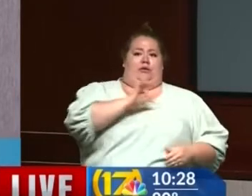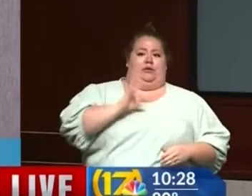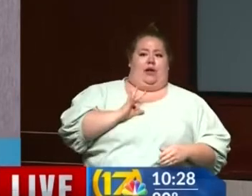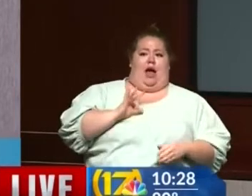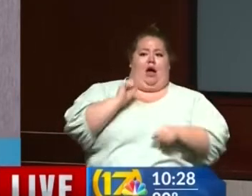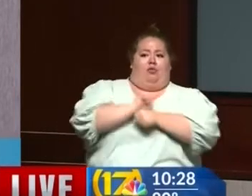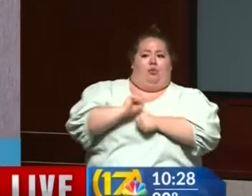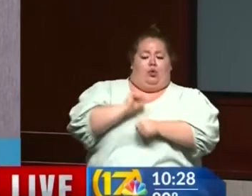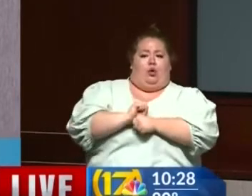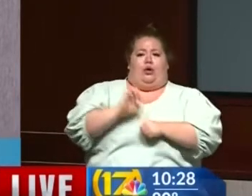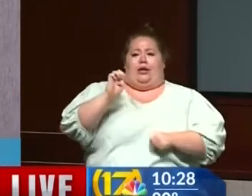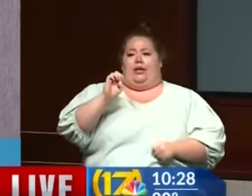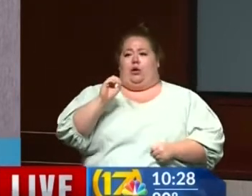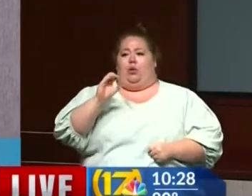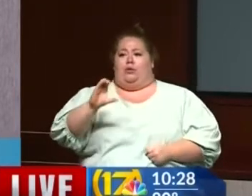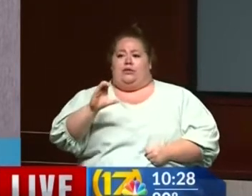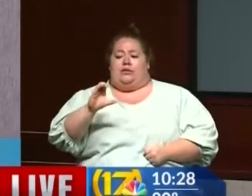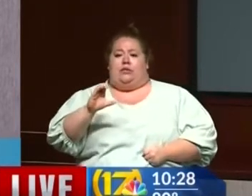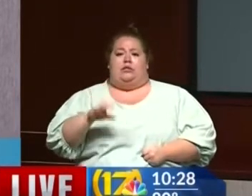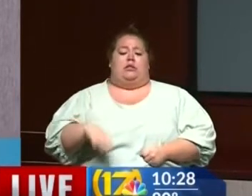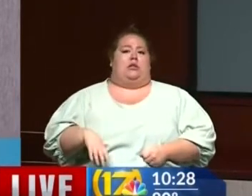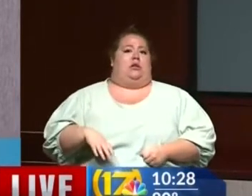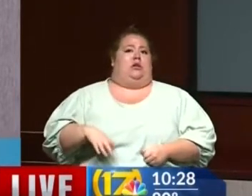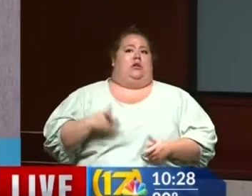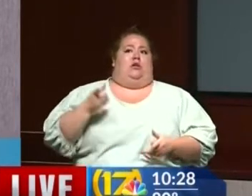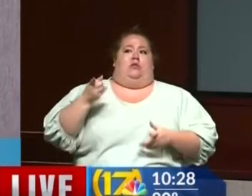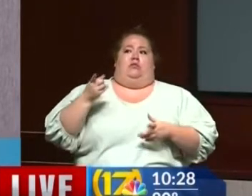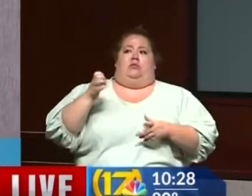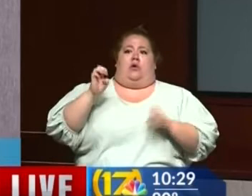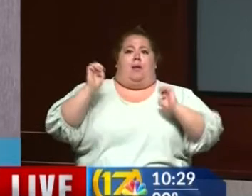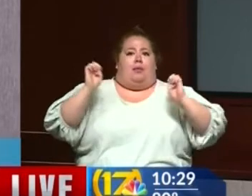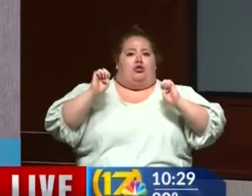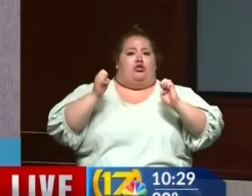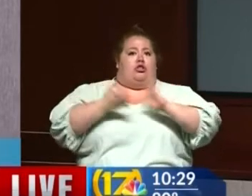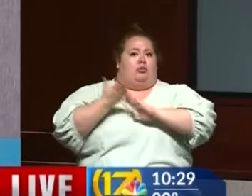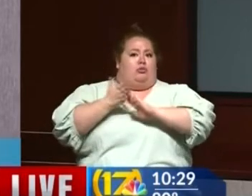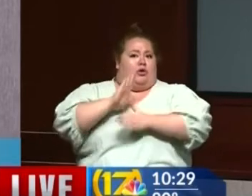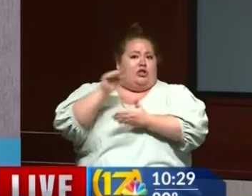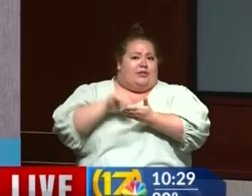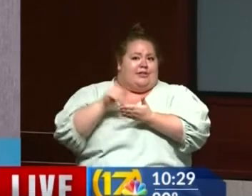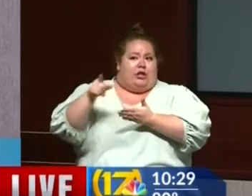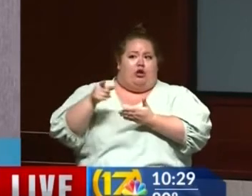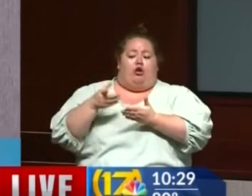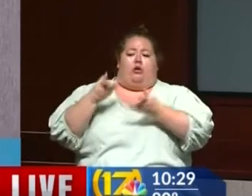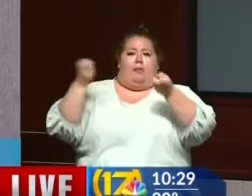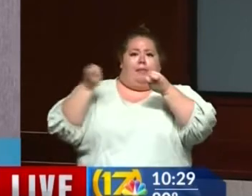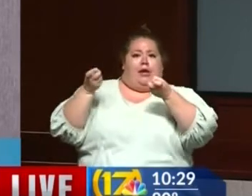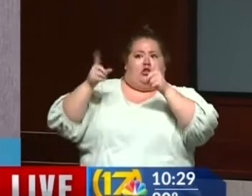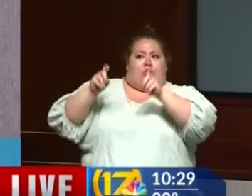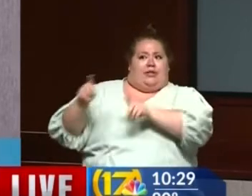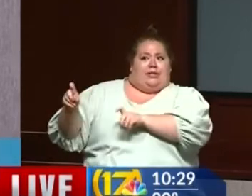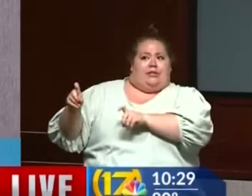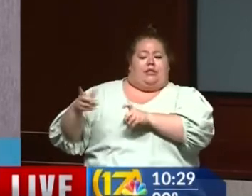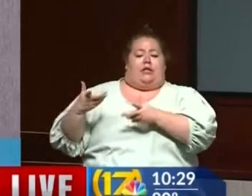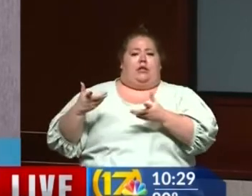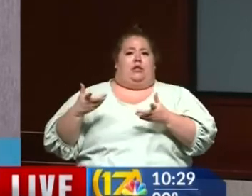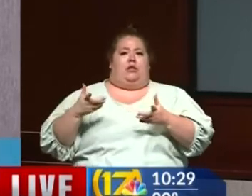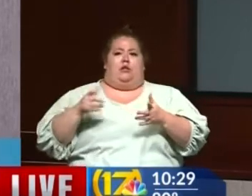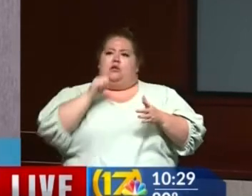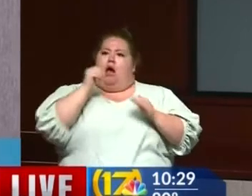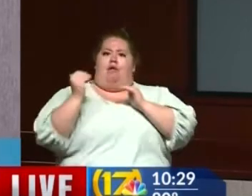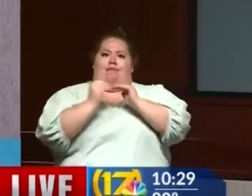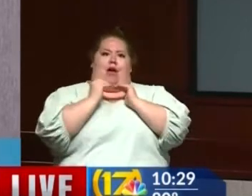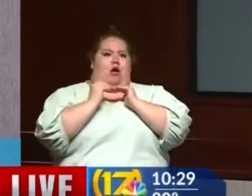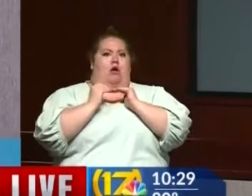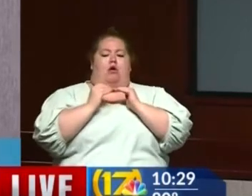from the EOC that are managing testing sites. It's unfair to the state OES employees who are managing. It's unfair